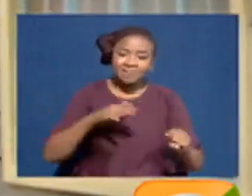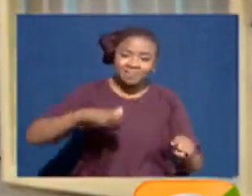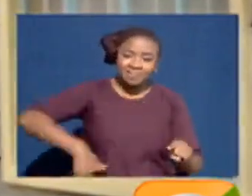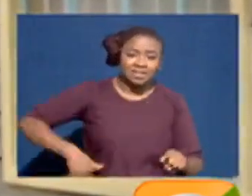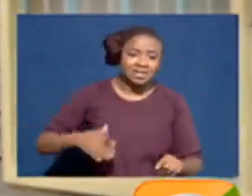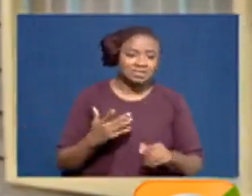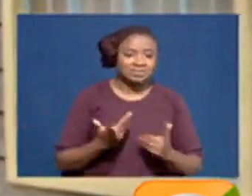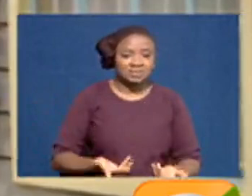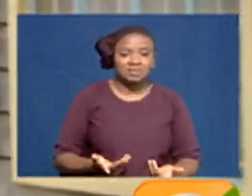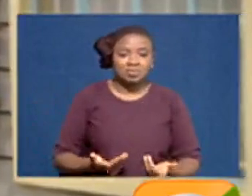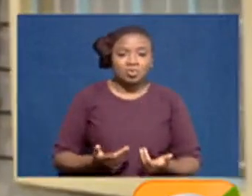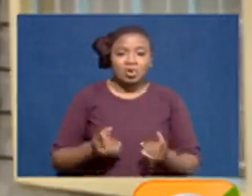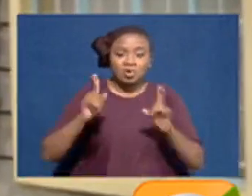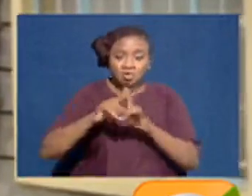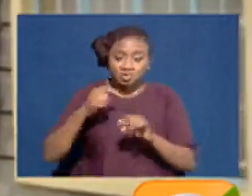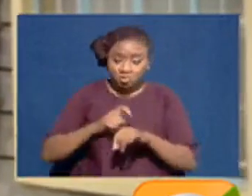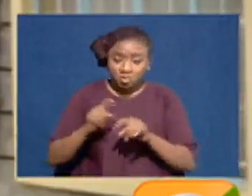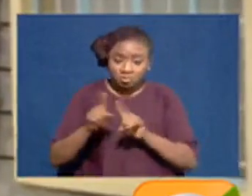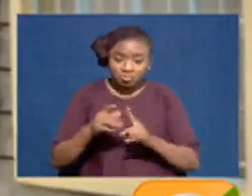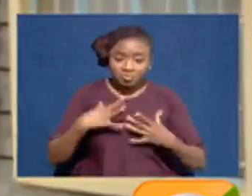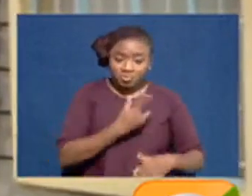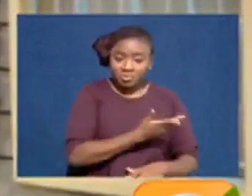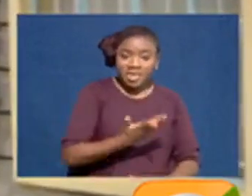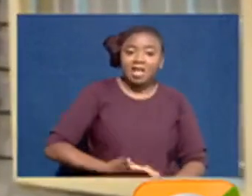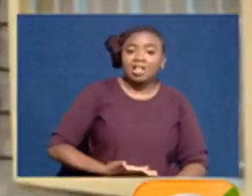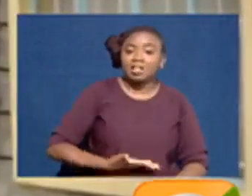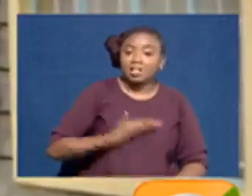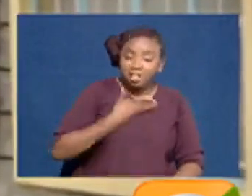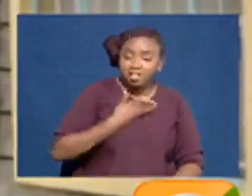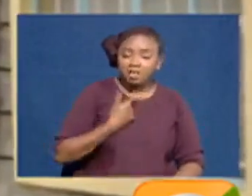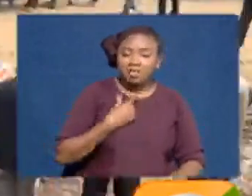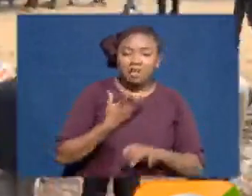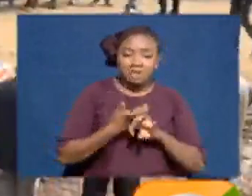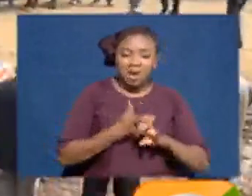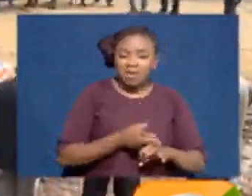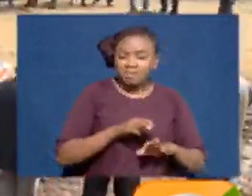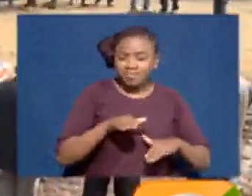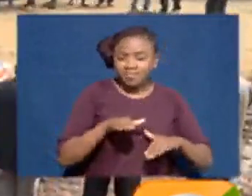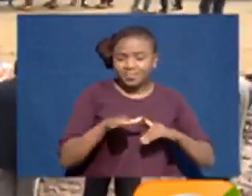walianza kutupia gari la simamoto mawe na hata wakaribu hiyo gari.